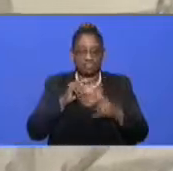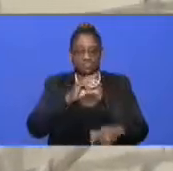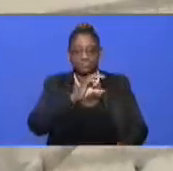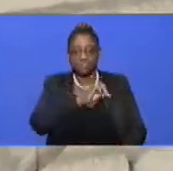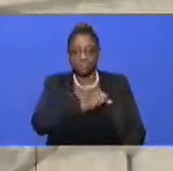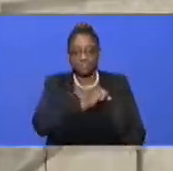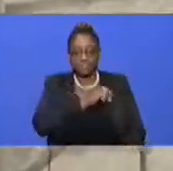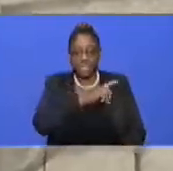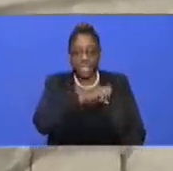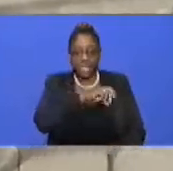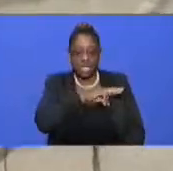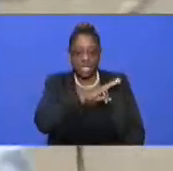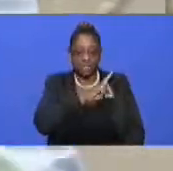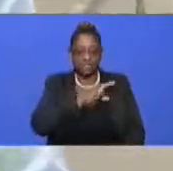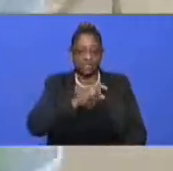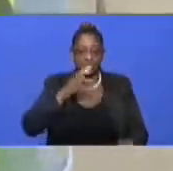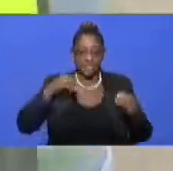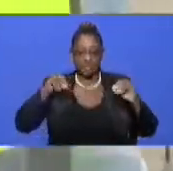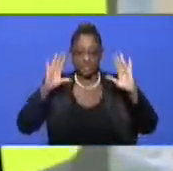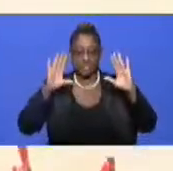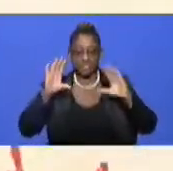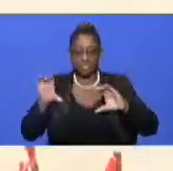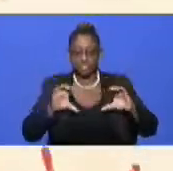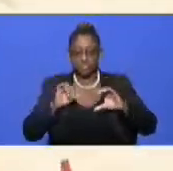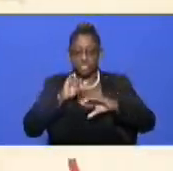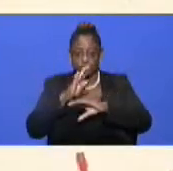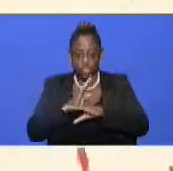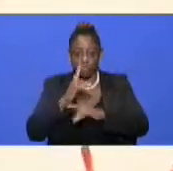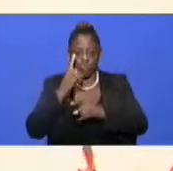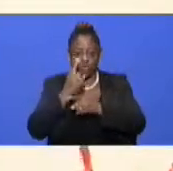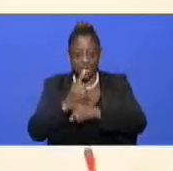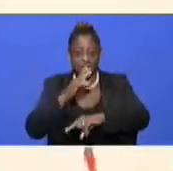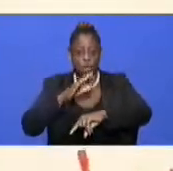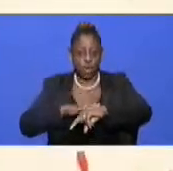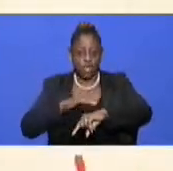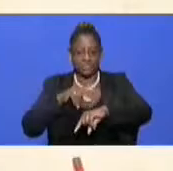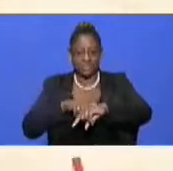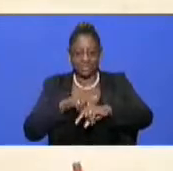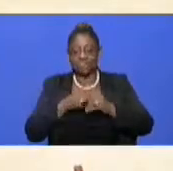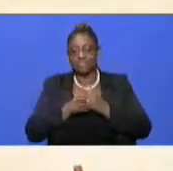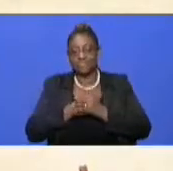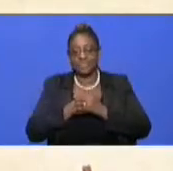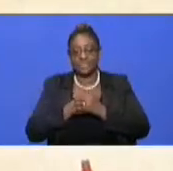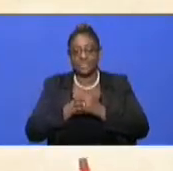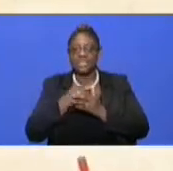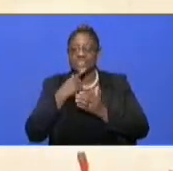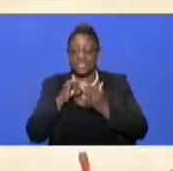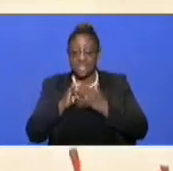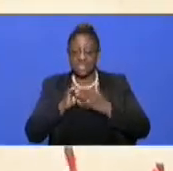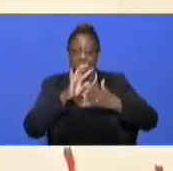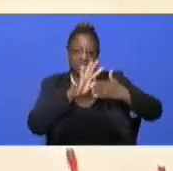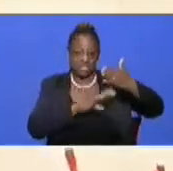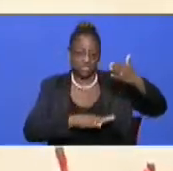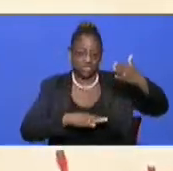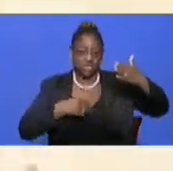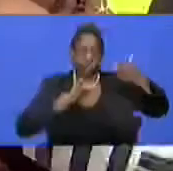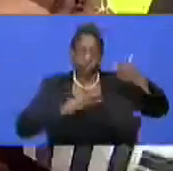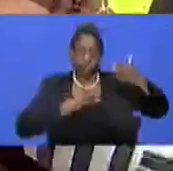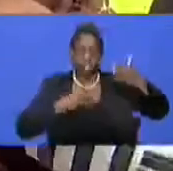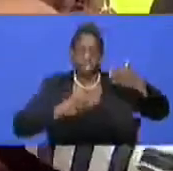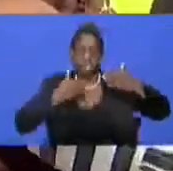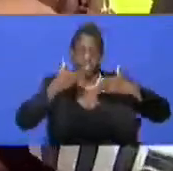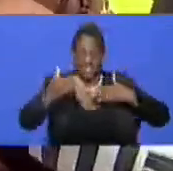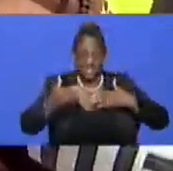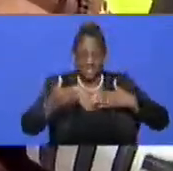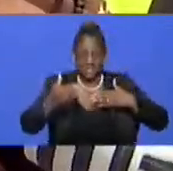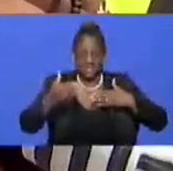Adderley, says they are committed to doing the job right and on time. We are still on schedule. We are ahead of schedule, despite our many